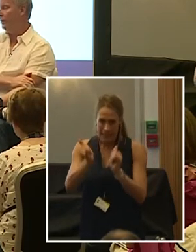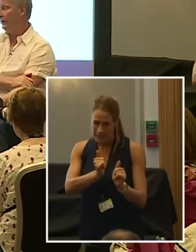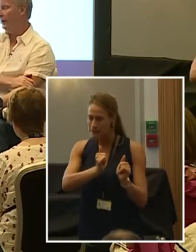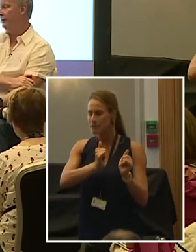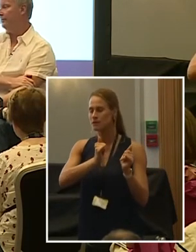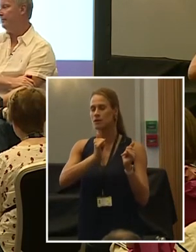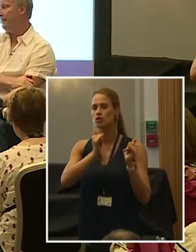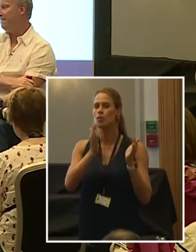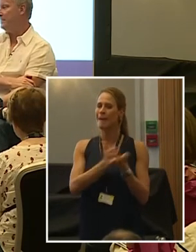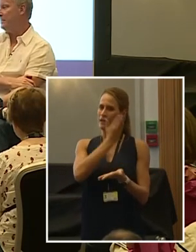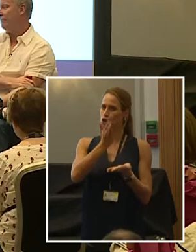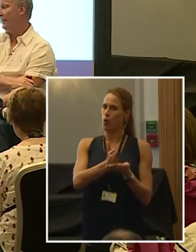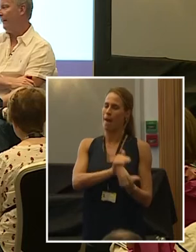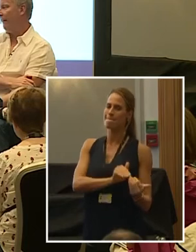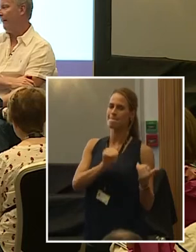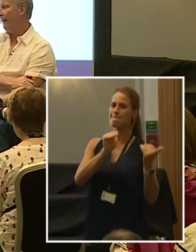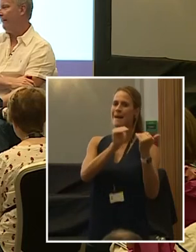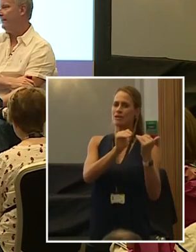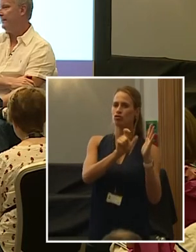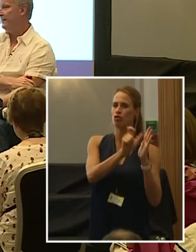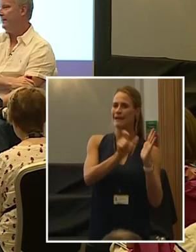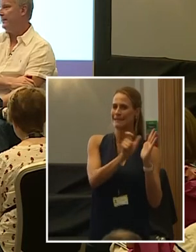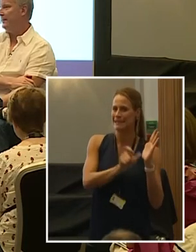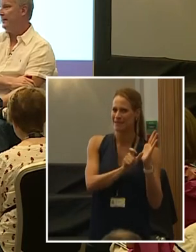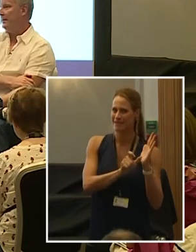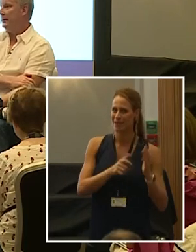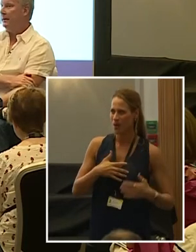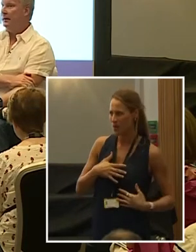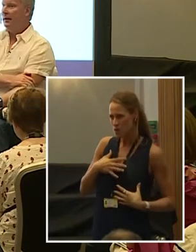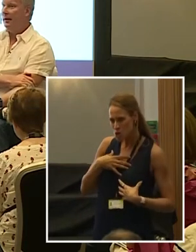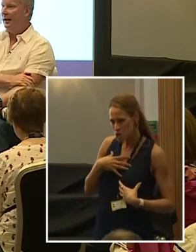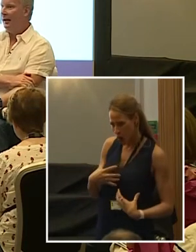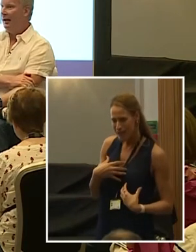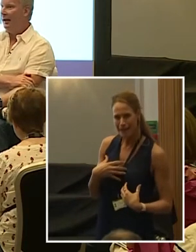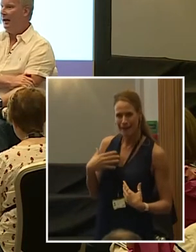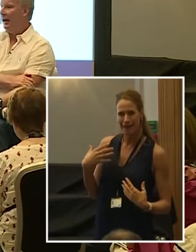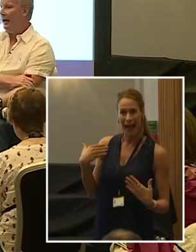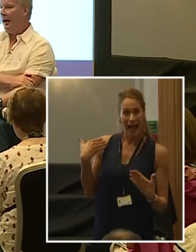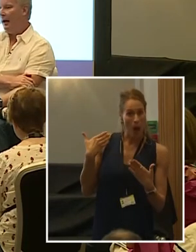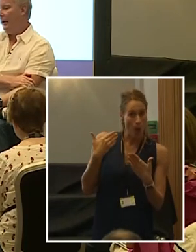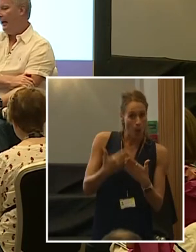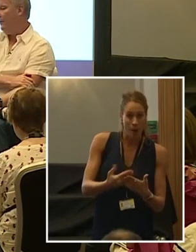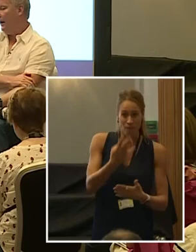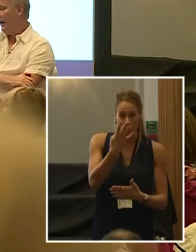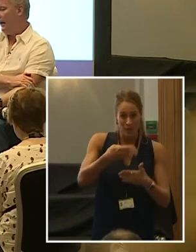all of the criteria. Okay, did that surprise you, that length of time that screening took?